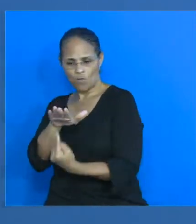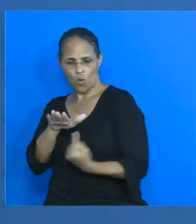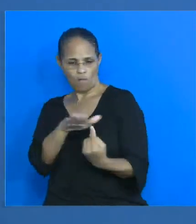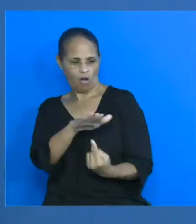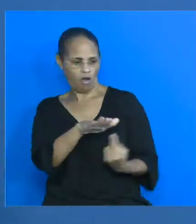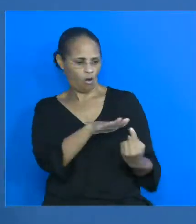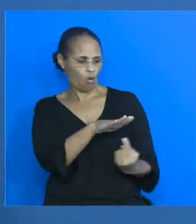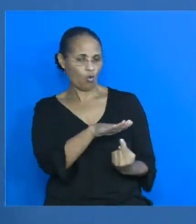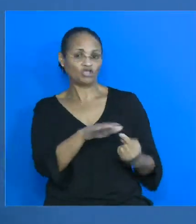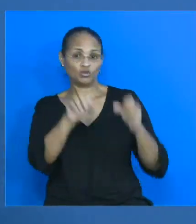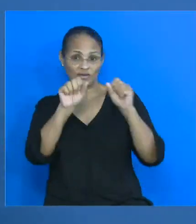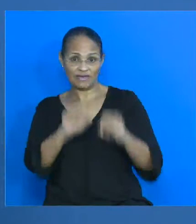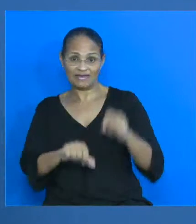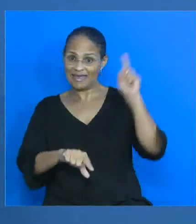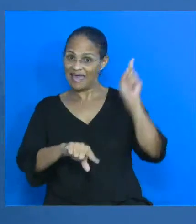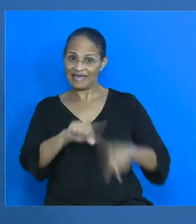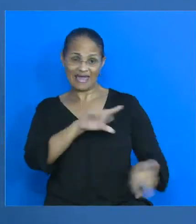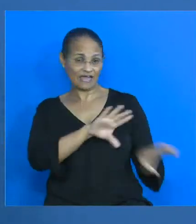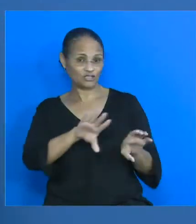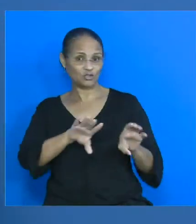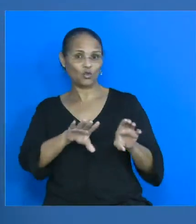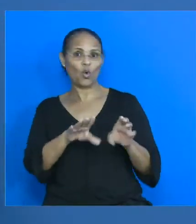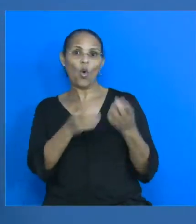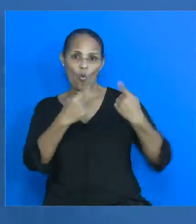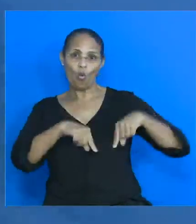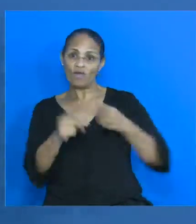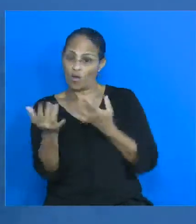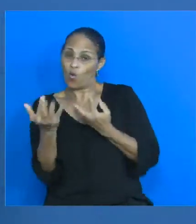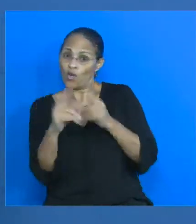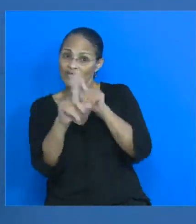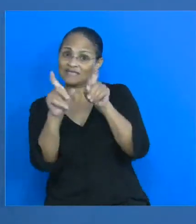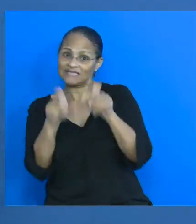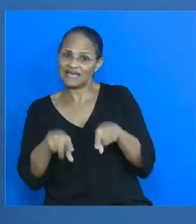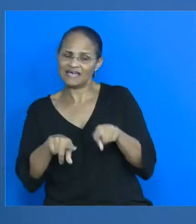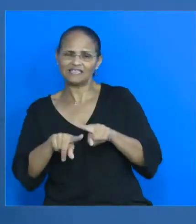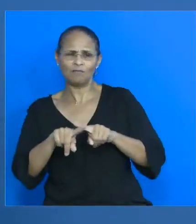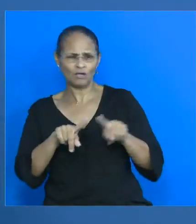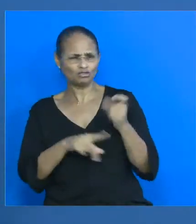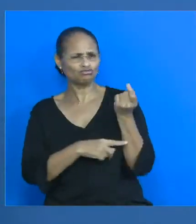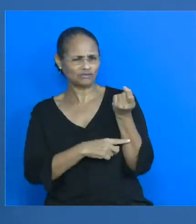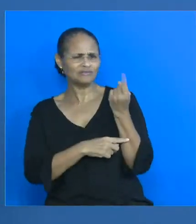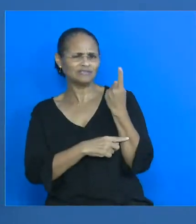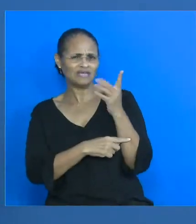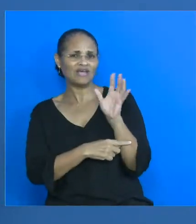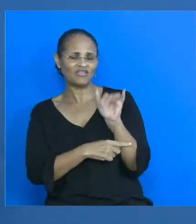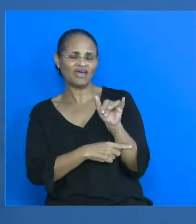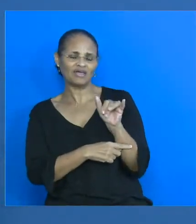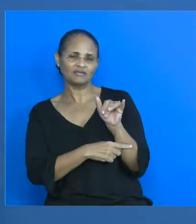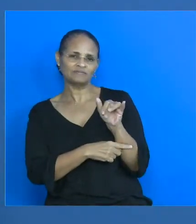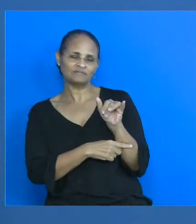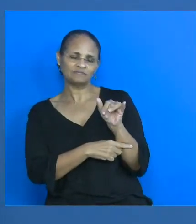do during the period of time when they're waiting their test. You'd appreciate that this whole